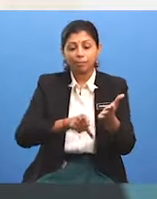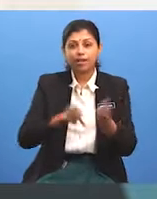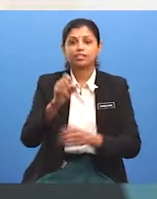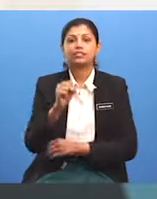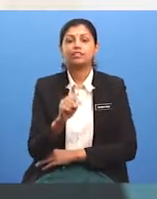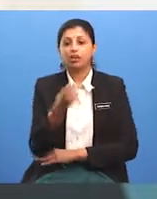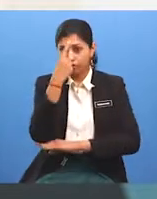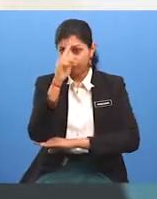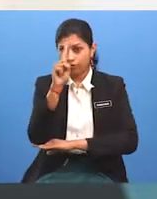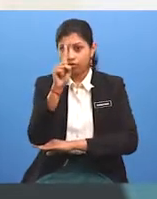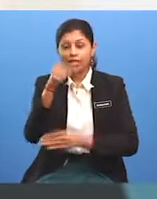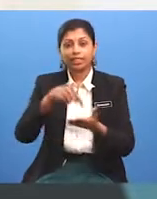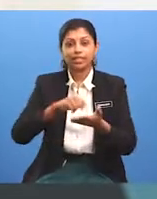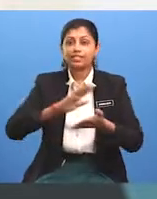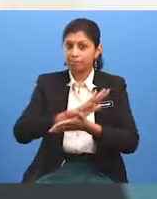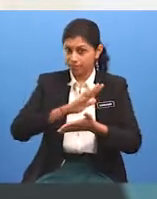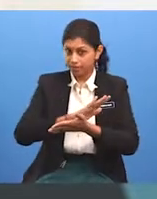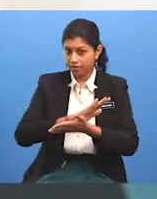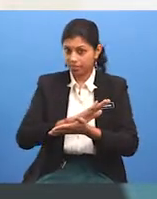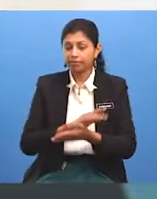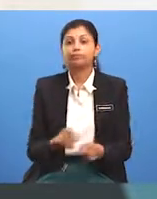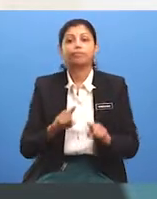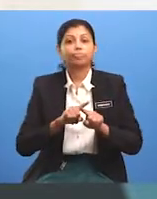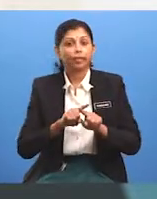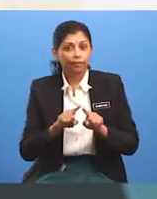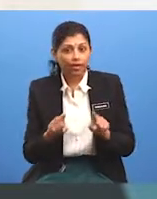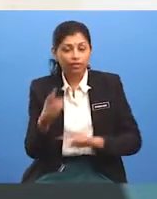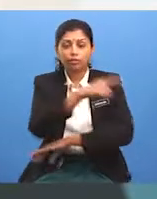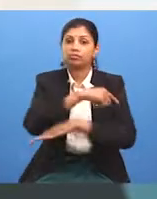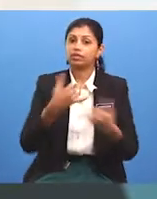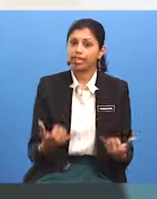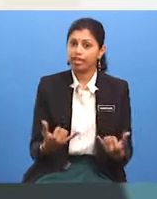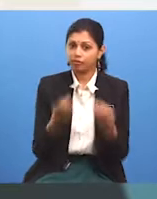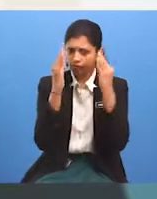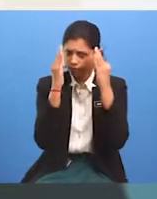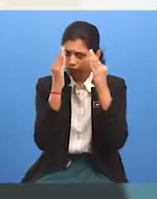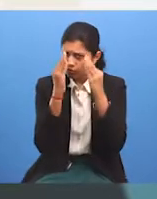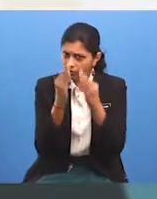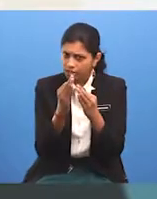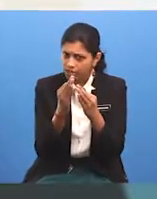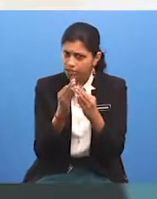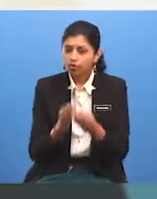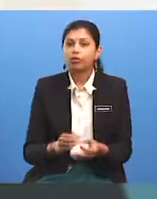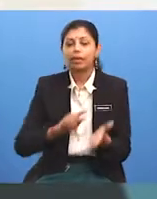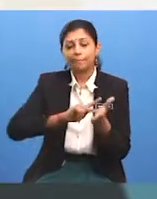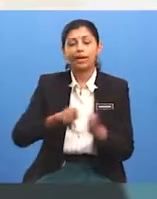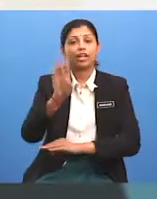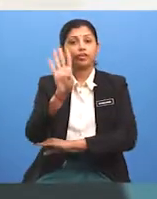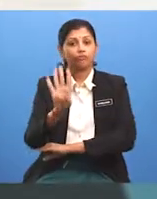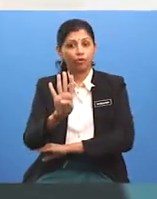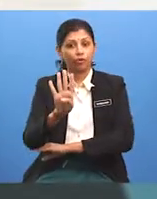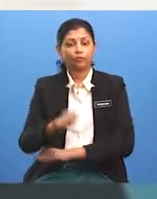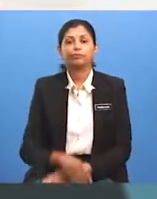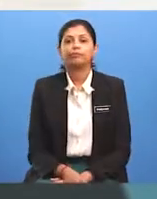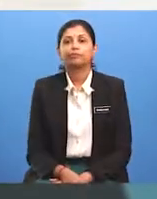paper, but in today's class, we will focus on part 4. In